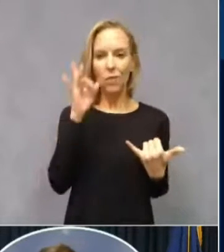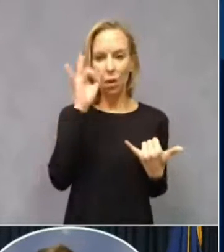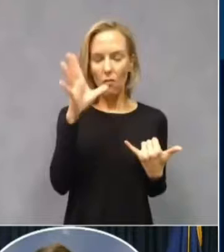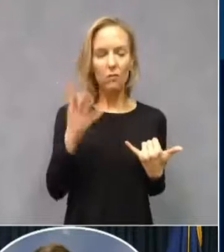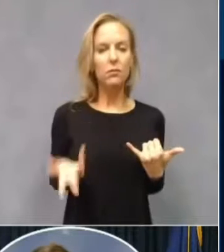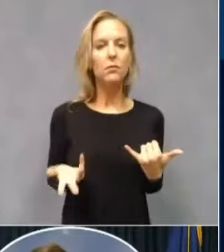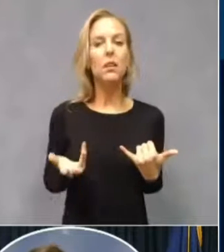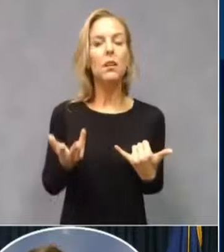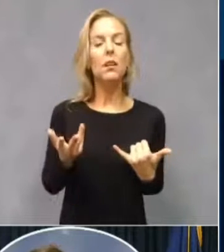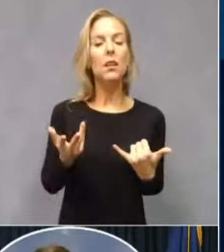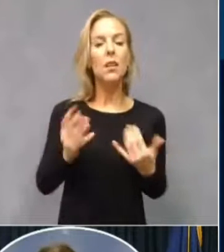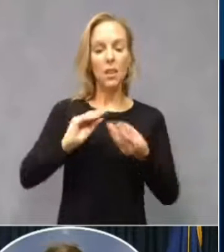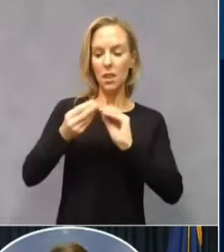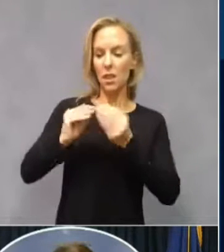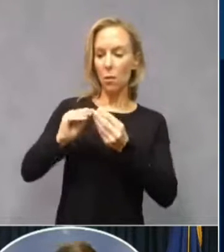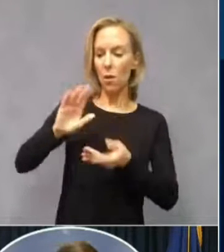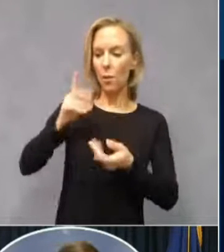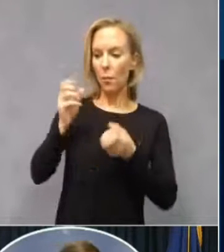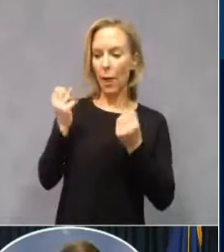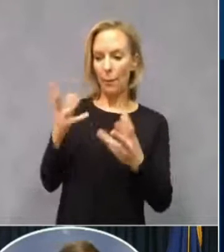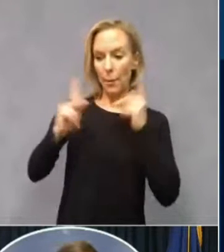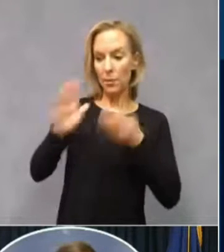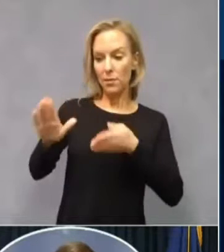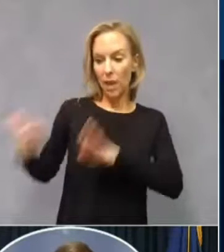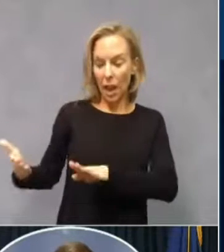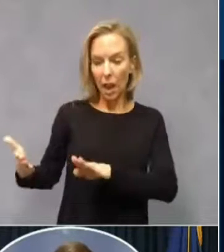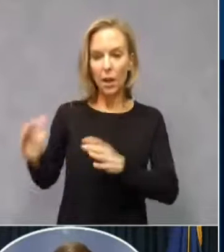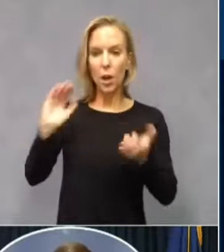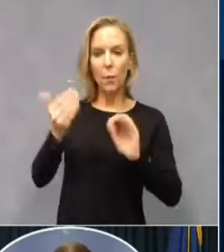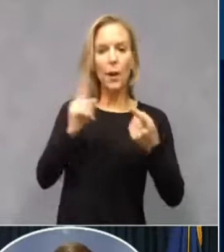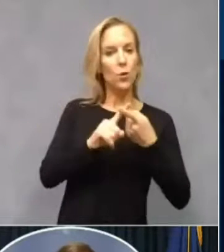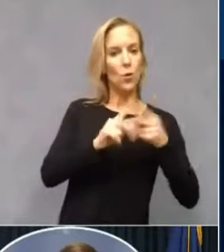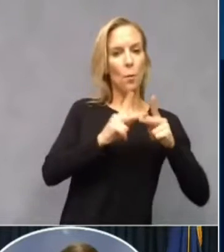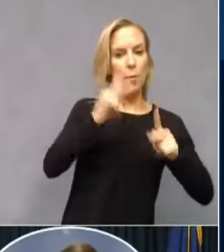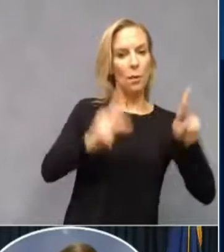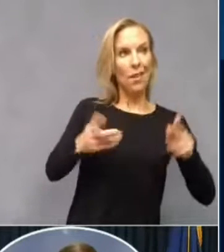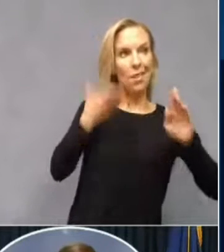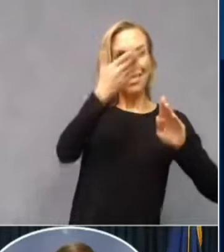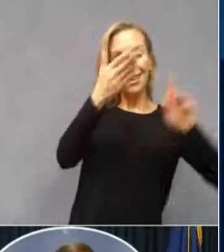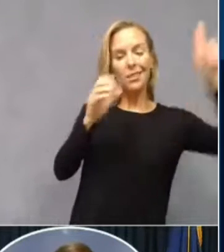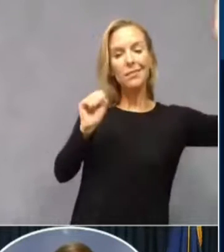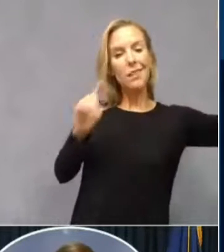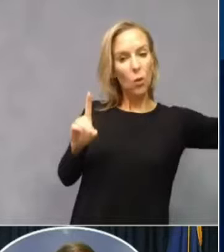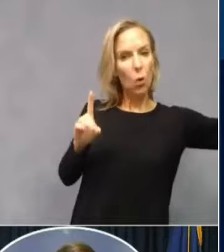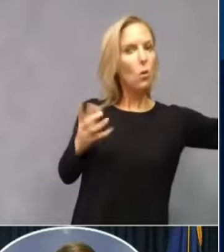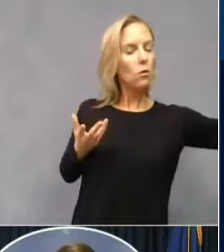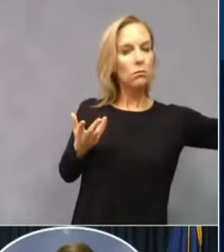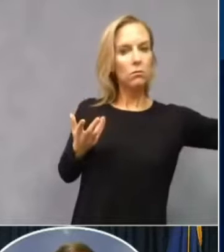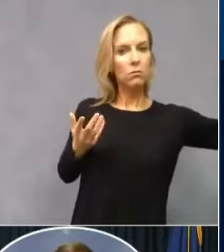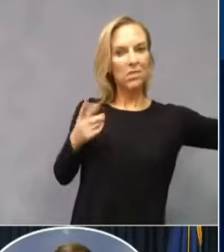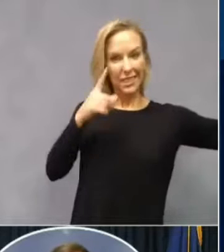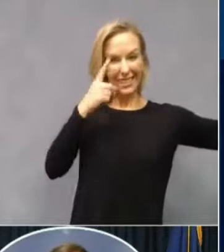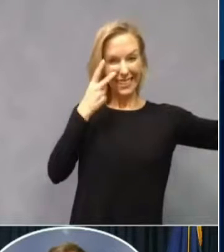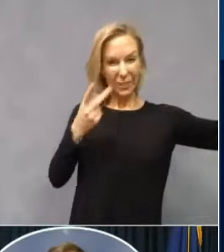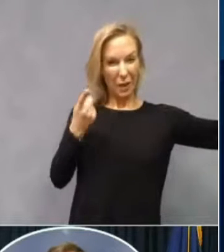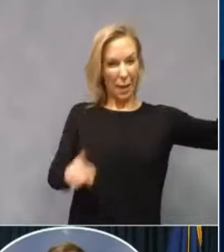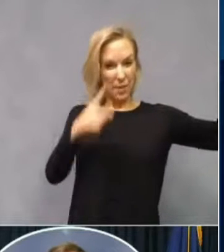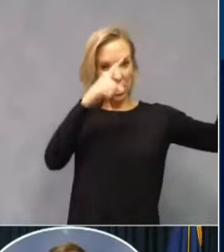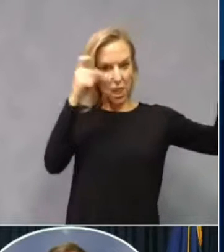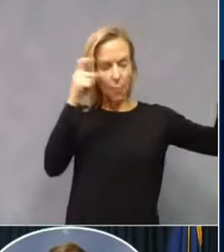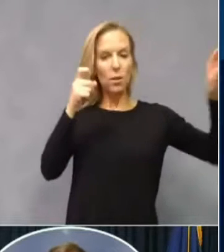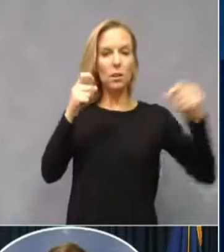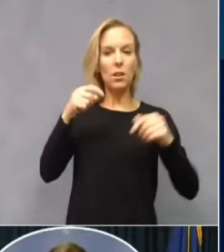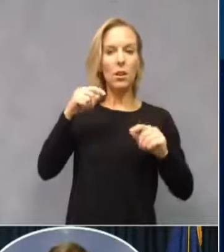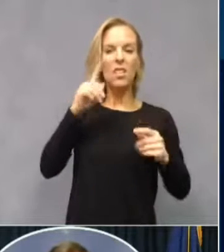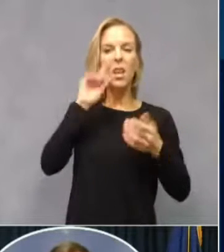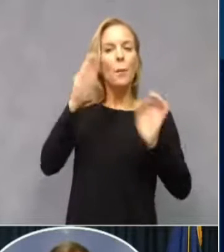death normalized by population currently happening in South Dakota makes what happened in the summer in Florida and Texas and Arizona